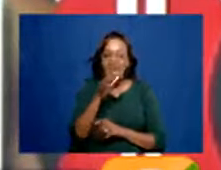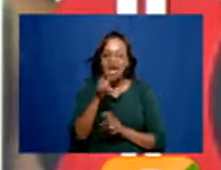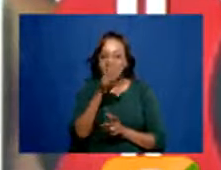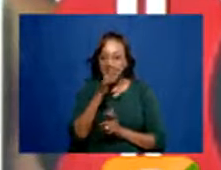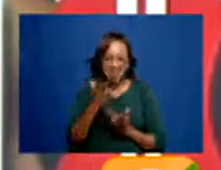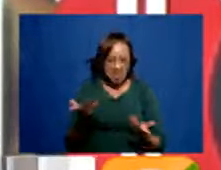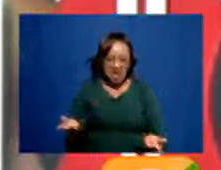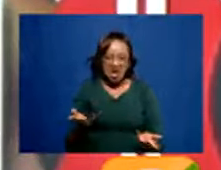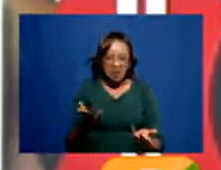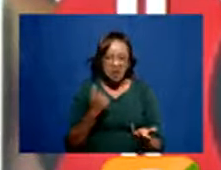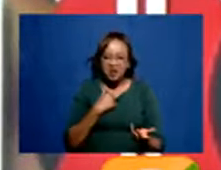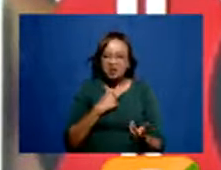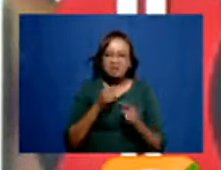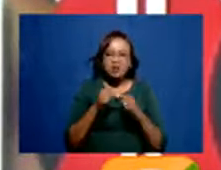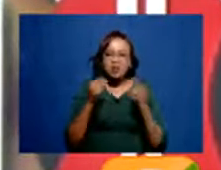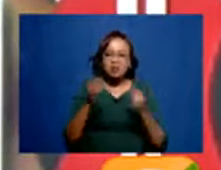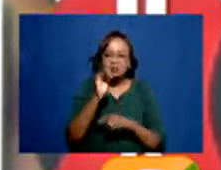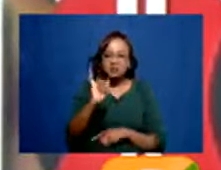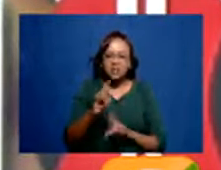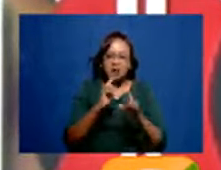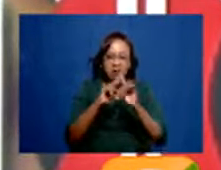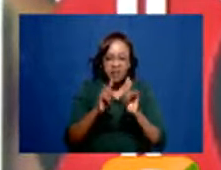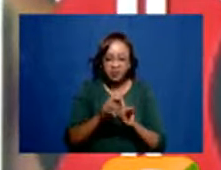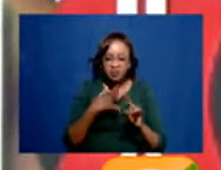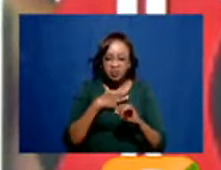as an elected official, so I chose to stay away from that debate.